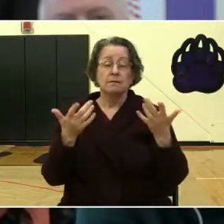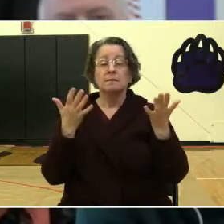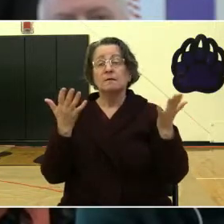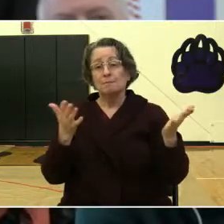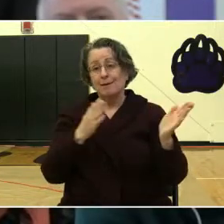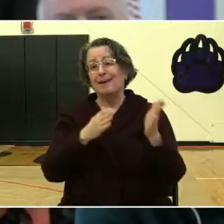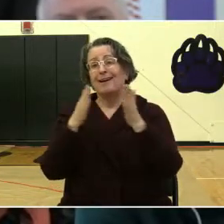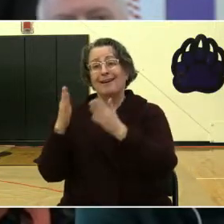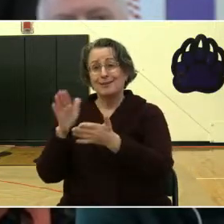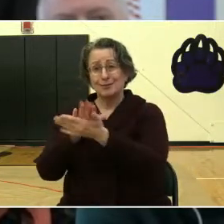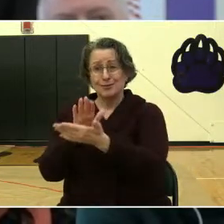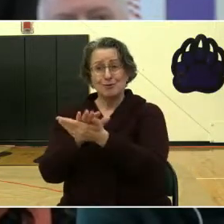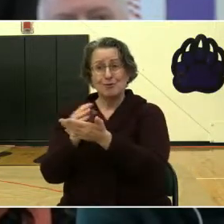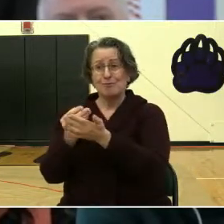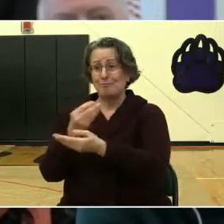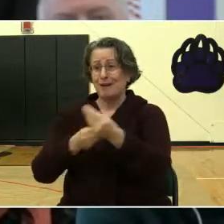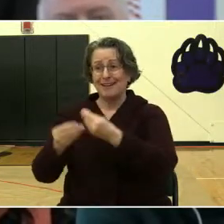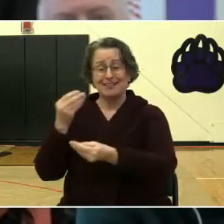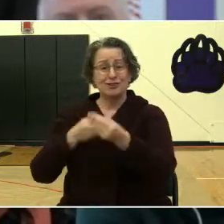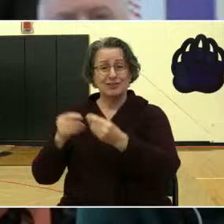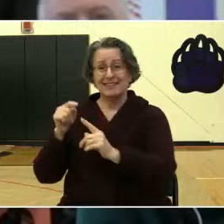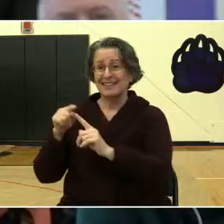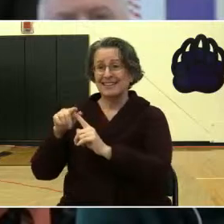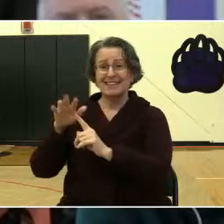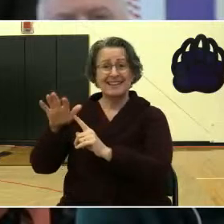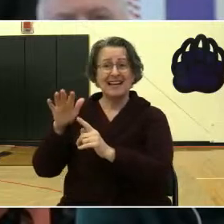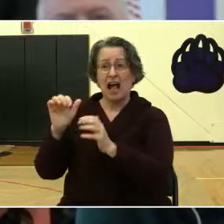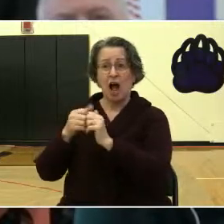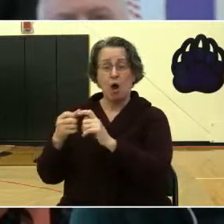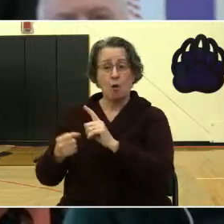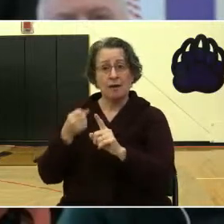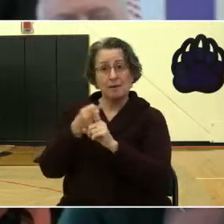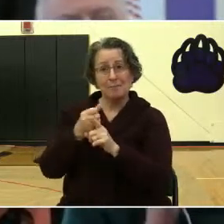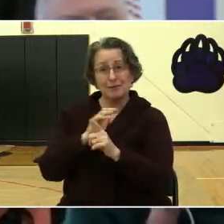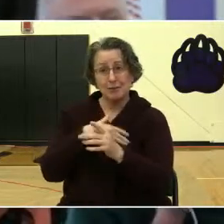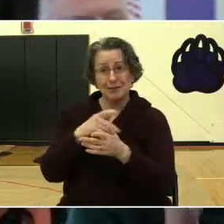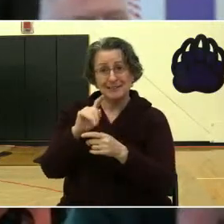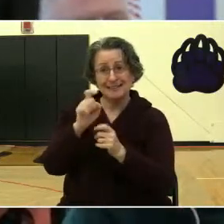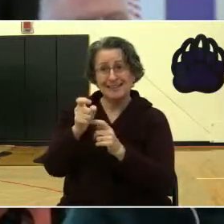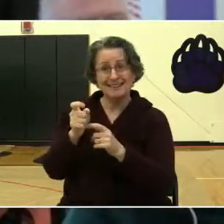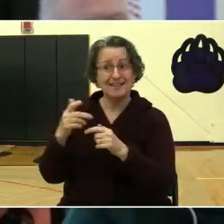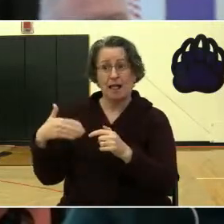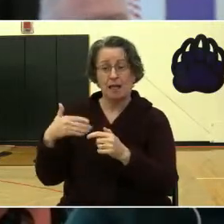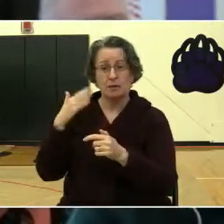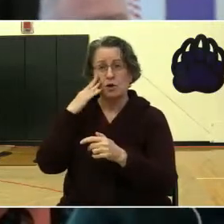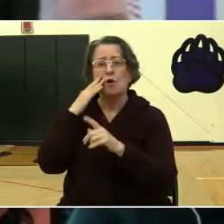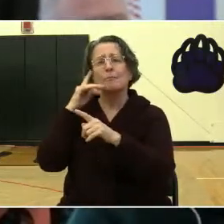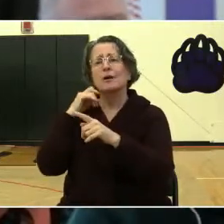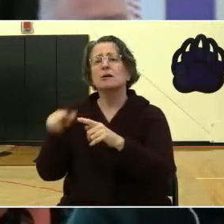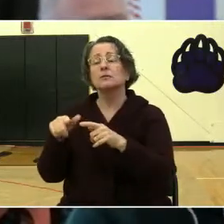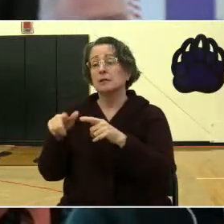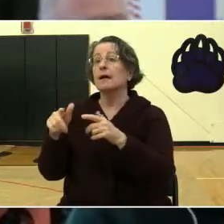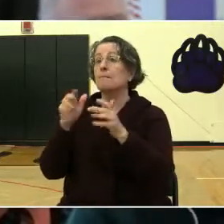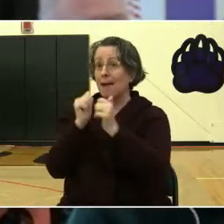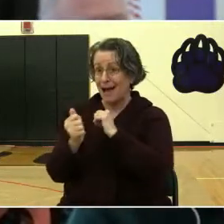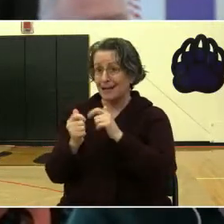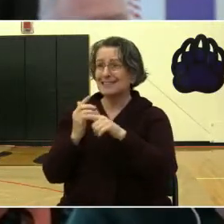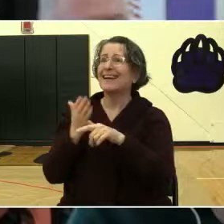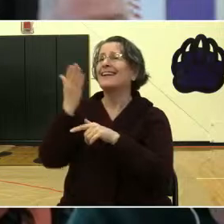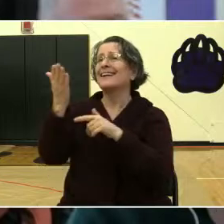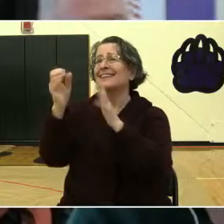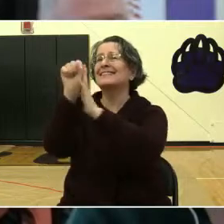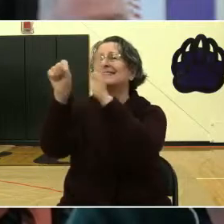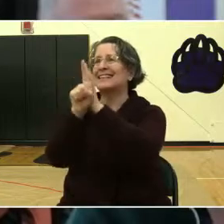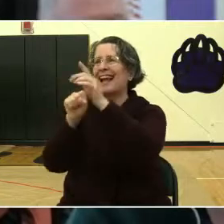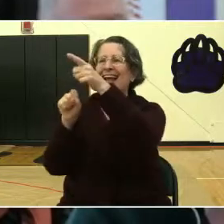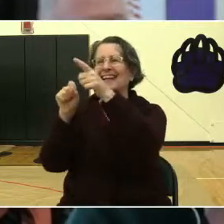budget yet the state still has to go through whatever its process is if we were to vote the budget down we could come back